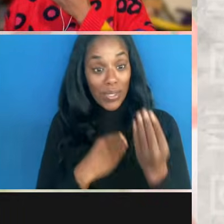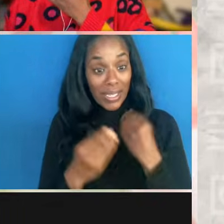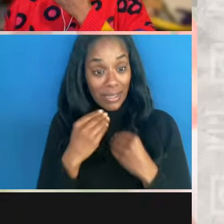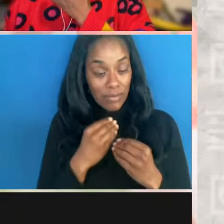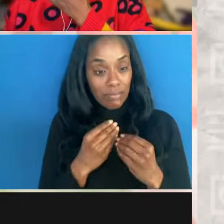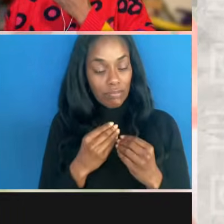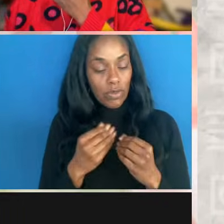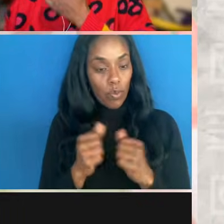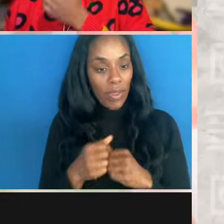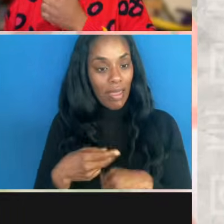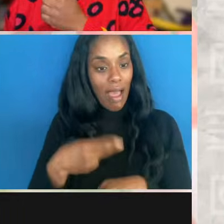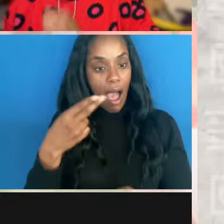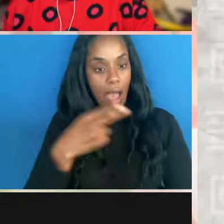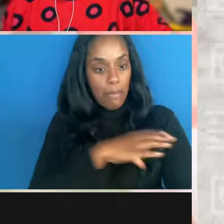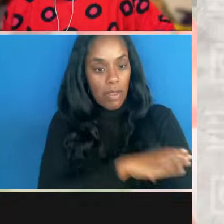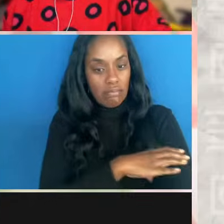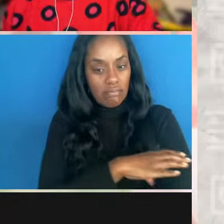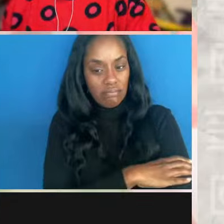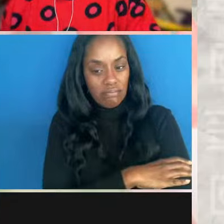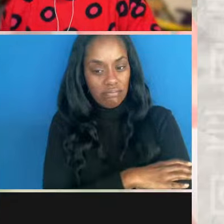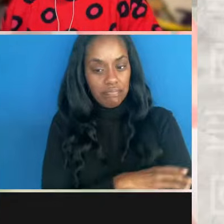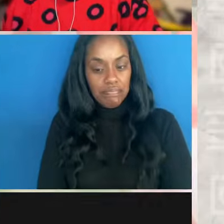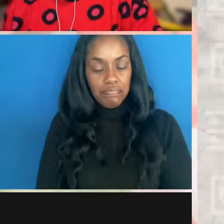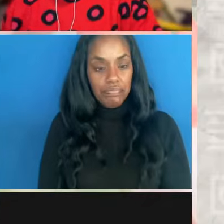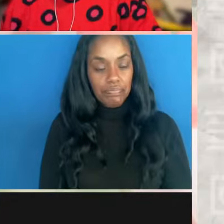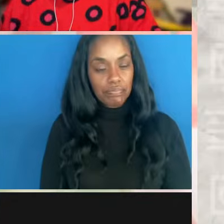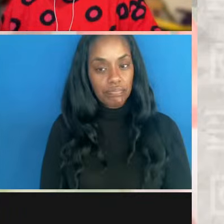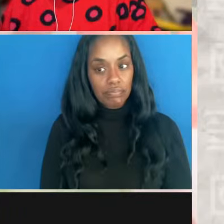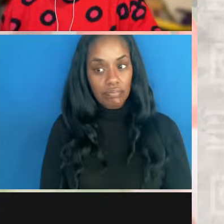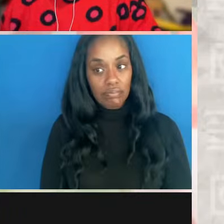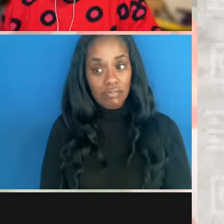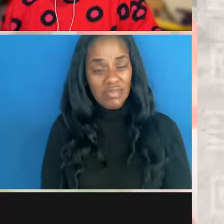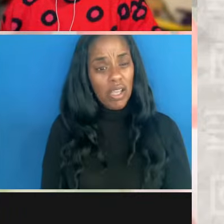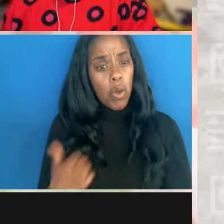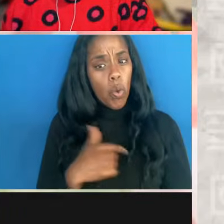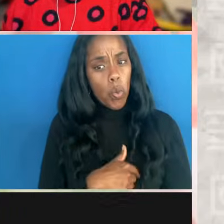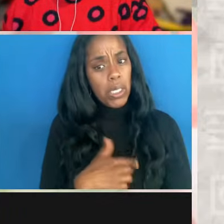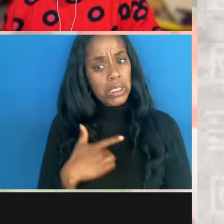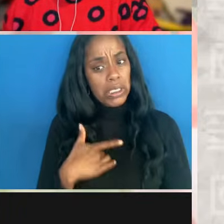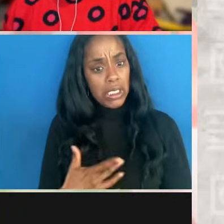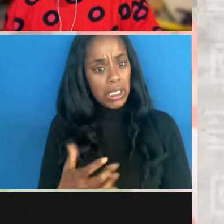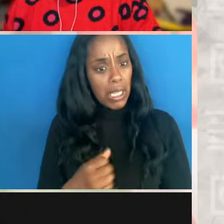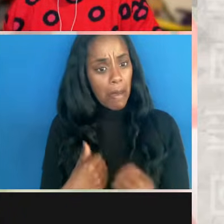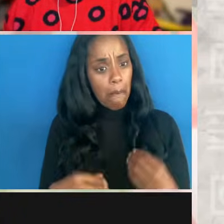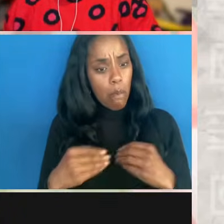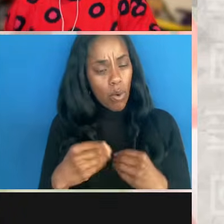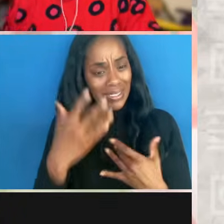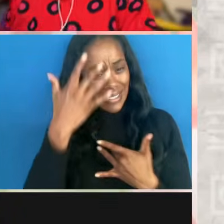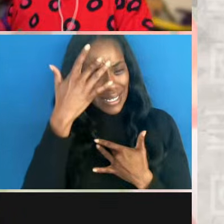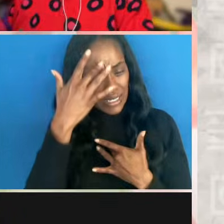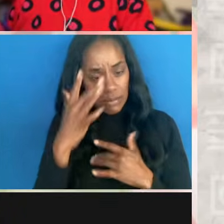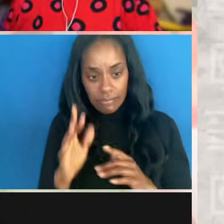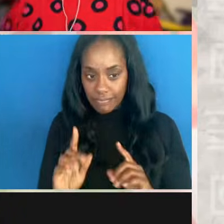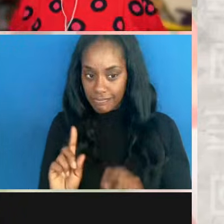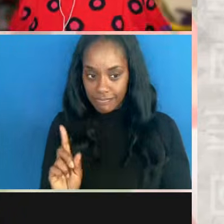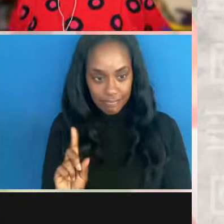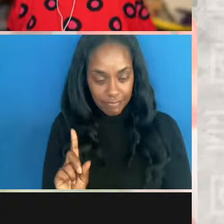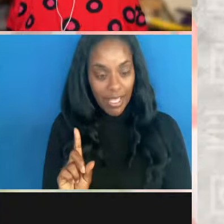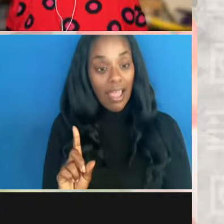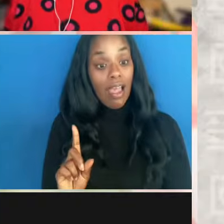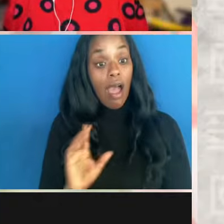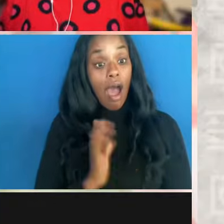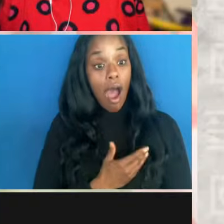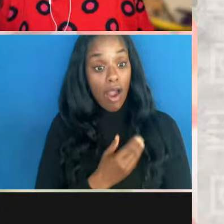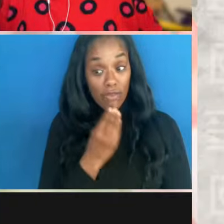because we are intrinsically more prone to disease, right? The food that we eat in our